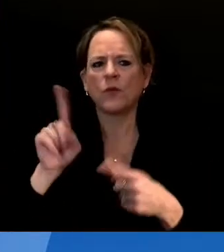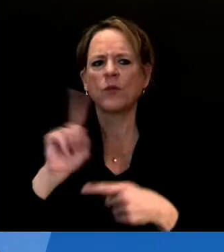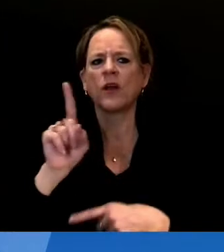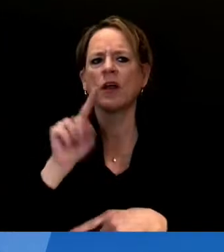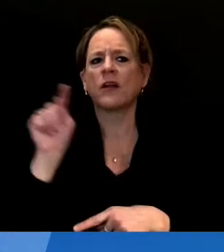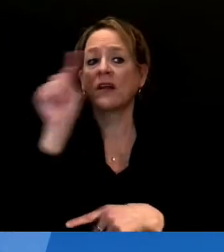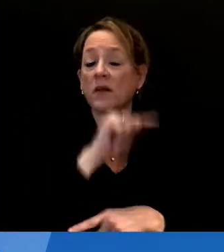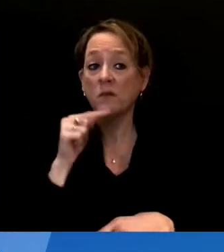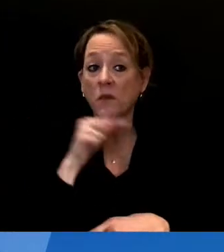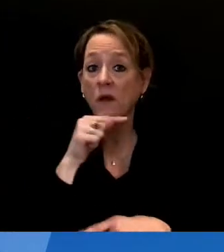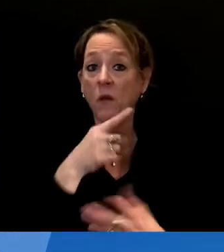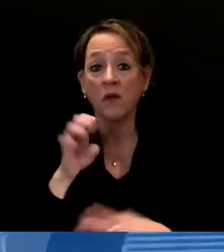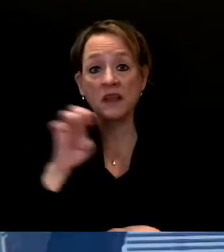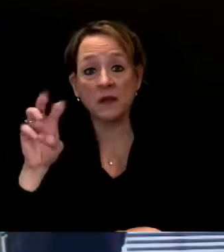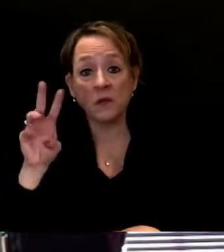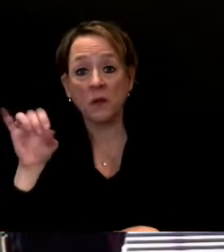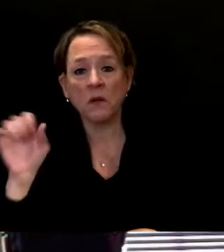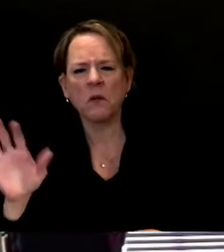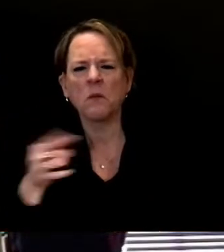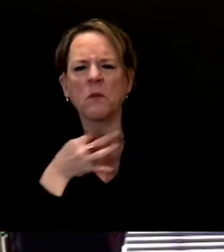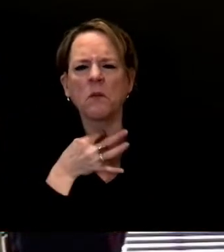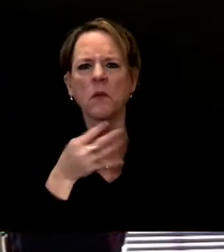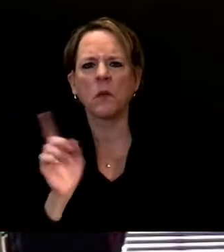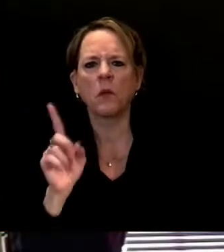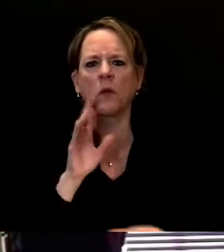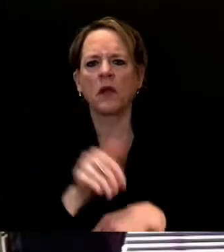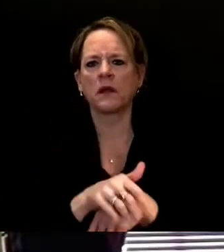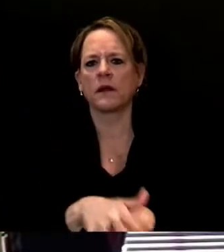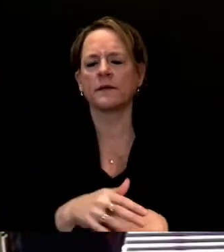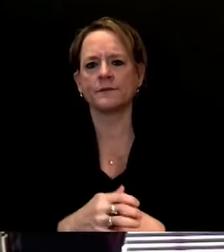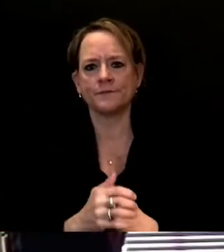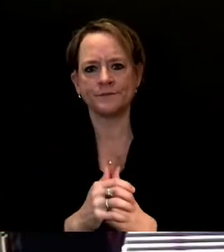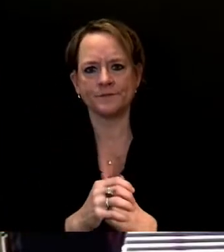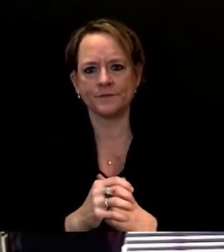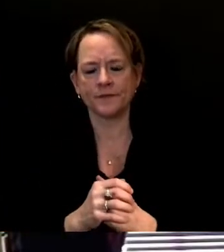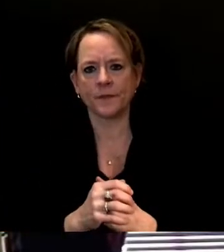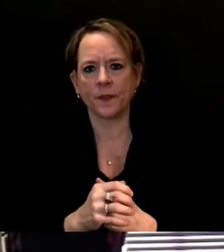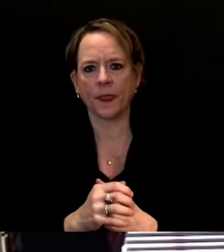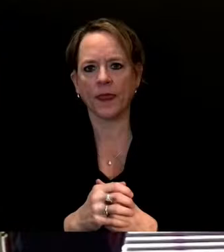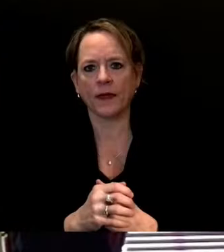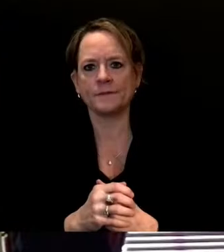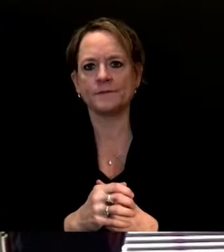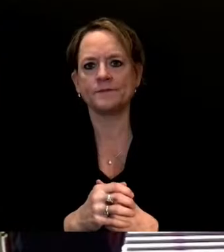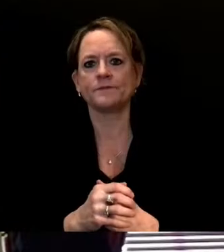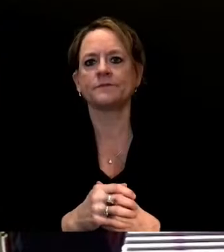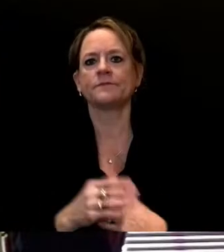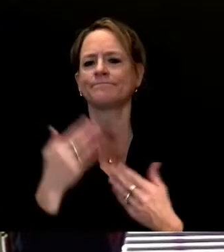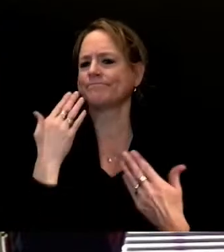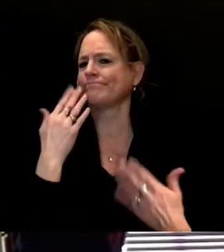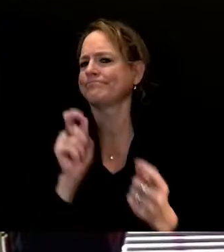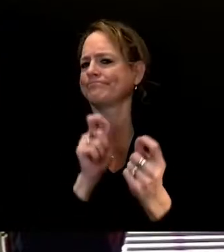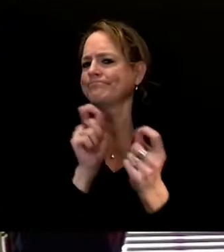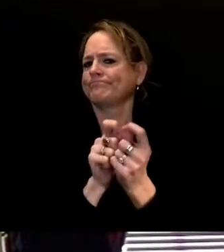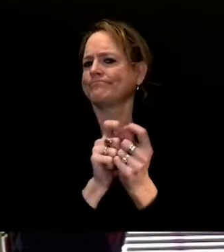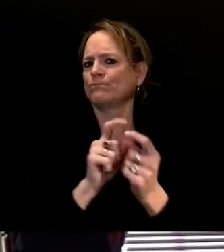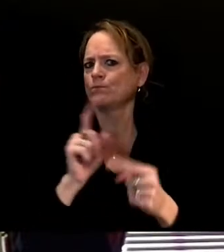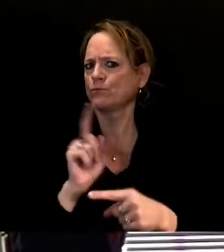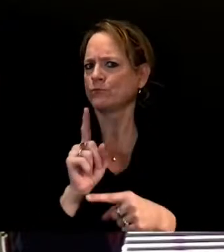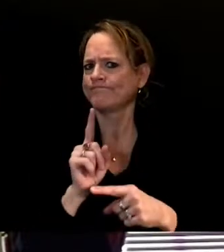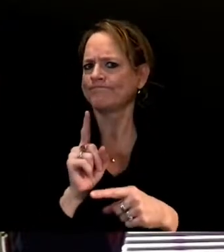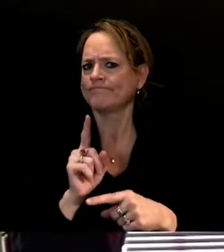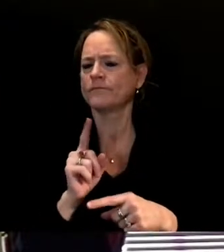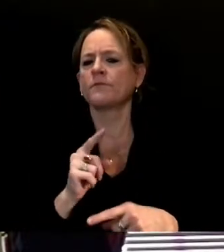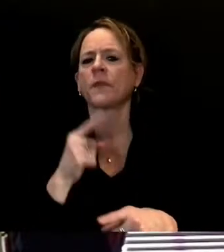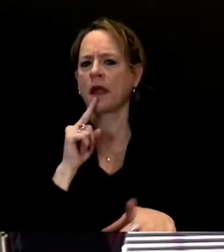The exact places, I'm not sure. I believe that Milwaukee and southeast Wisconsin will be getting some. Maybe Karen